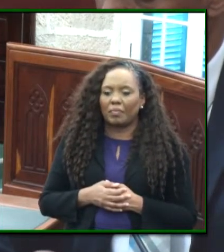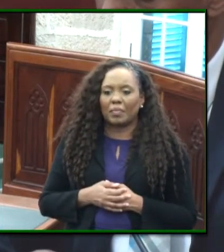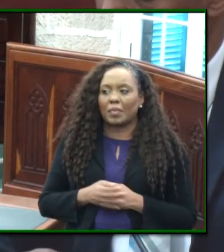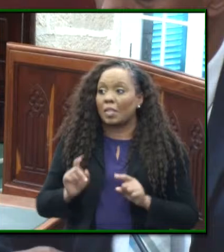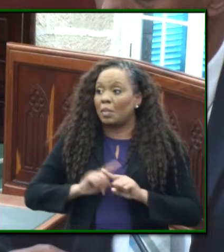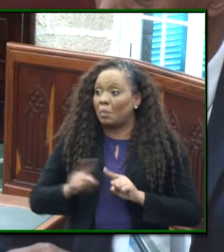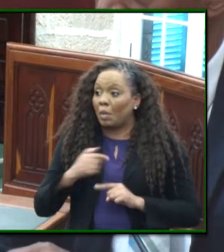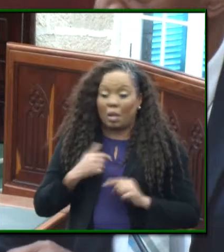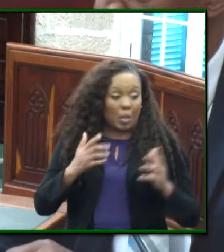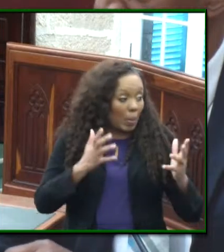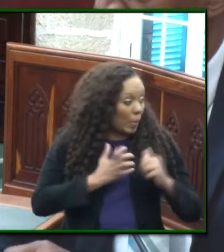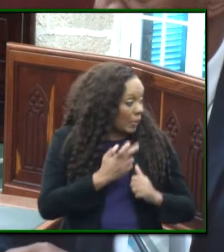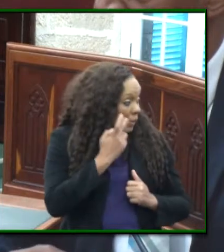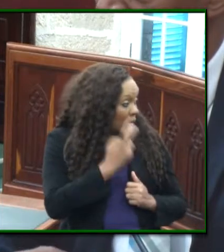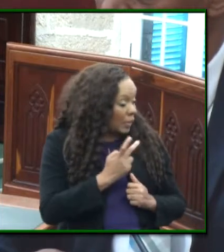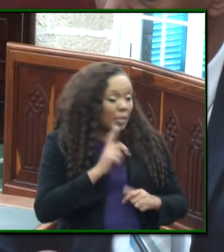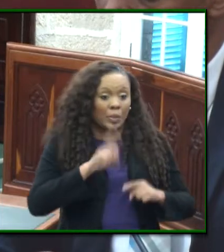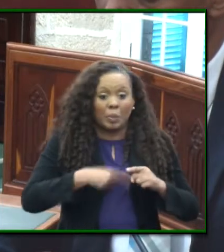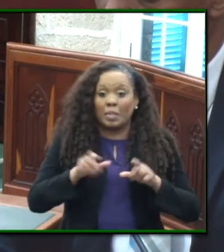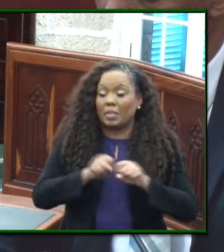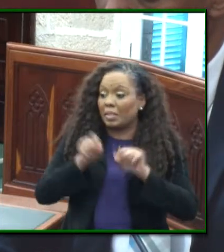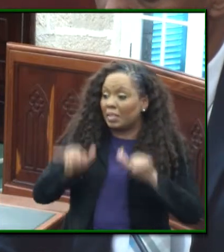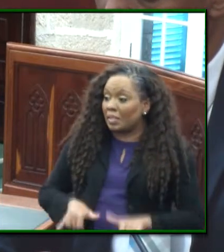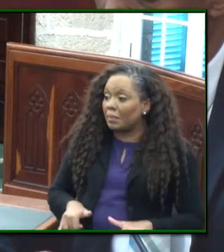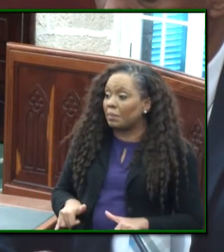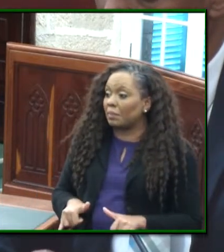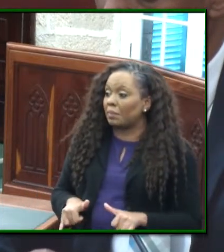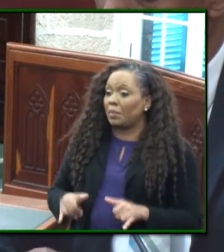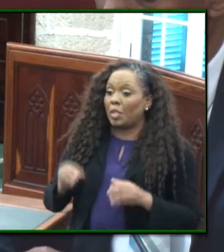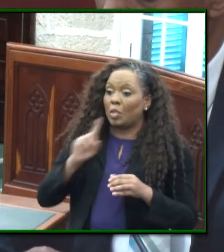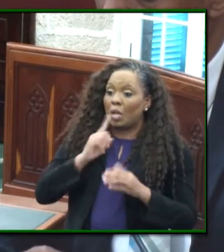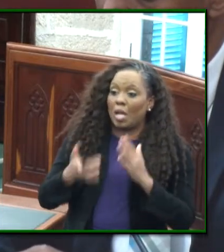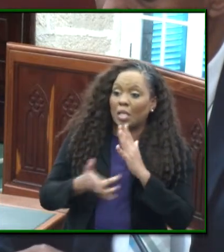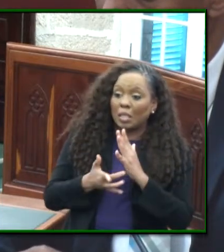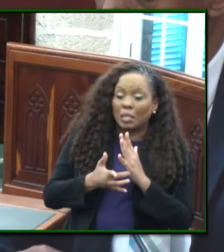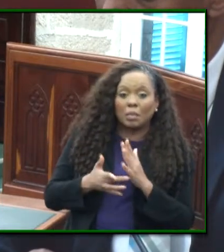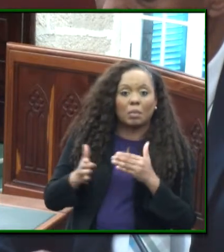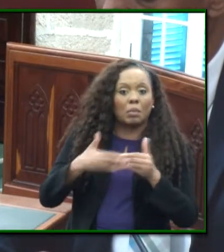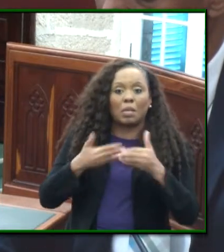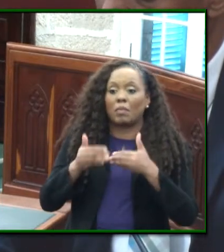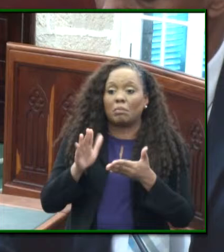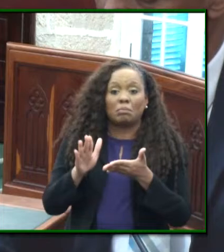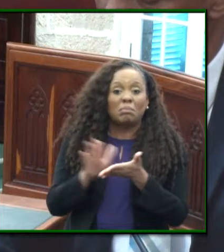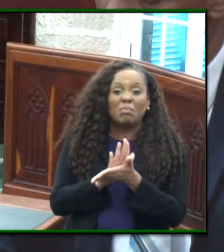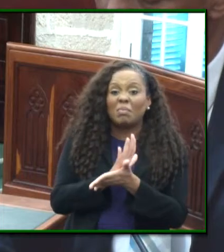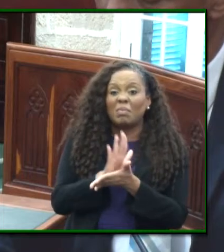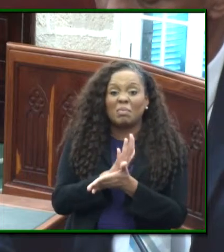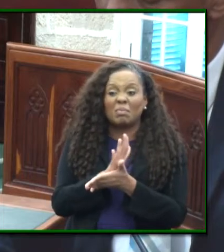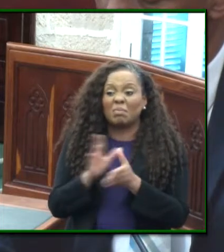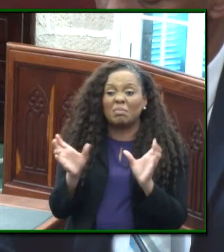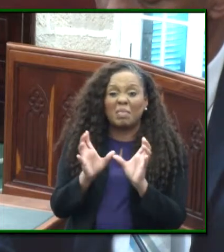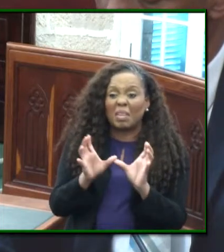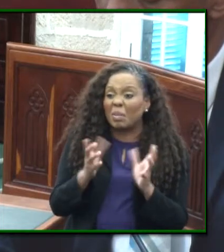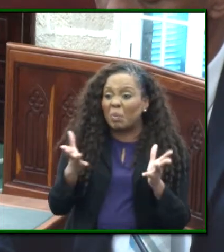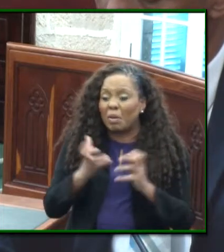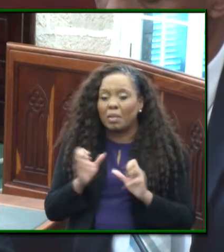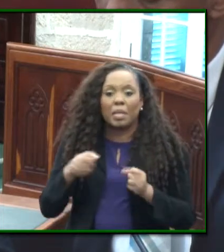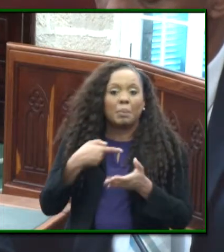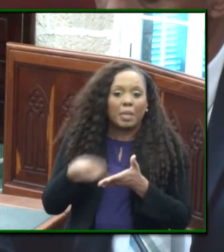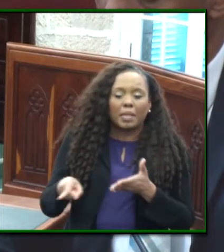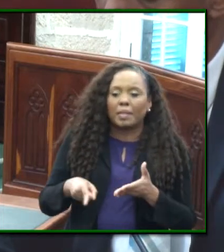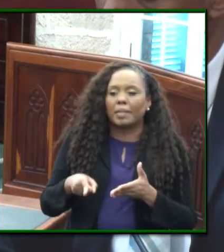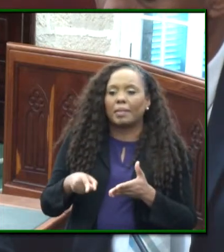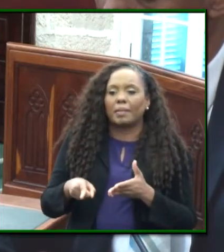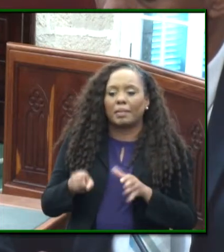the day when we can have the system so digitized that whatever document you want, you can pay a fee and be able to get it